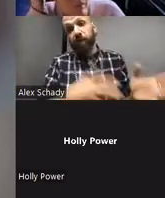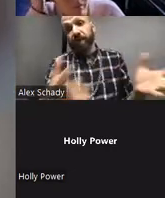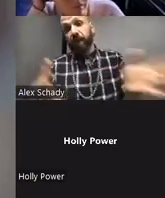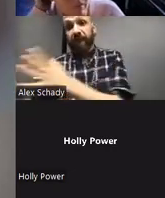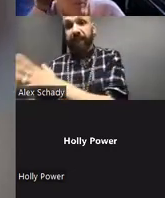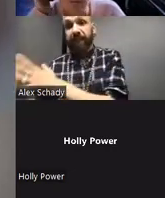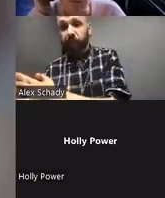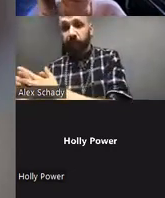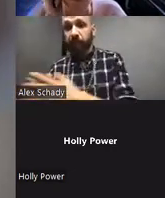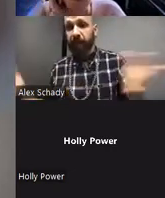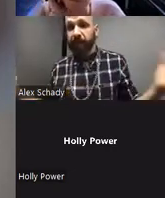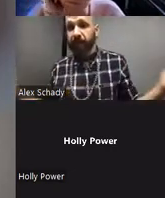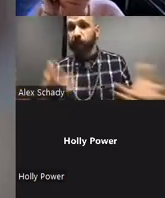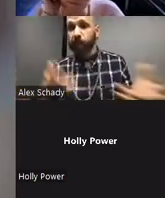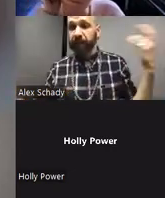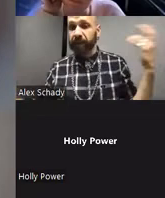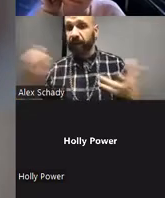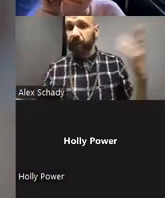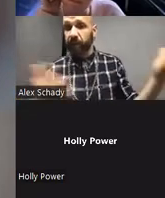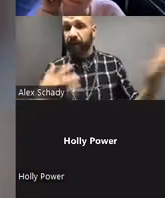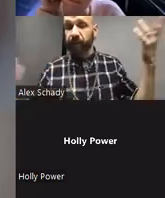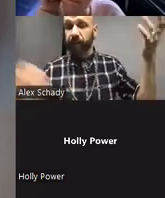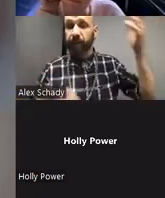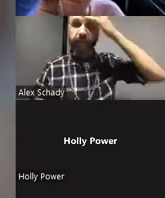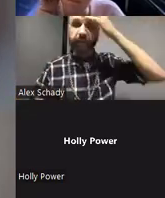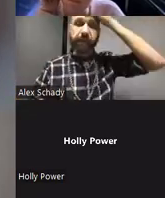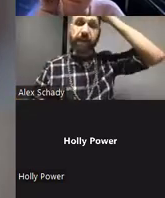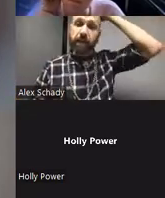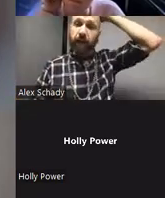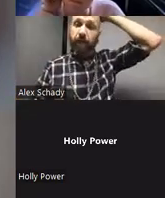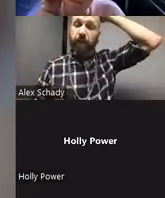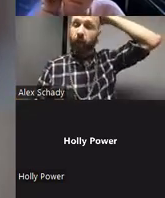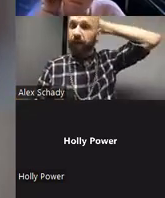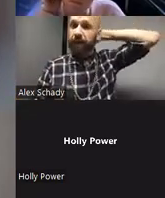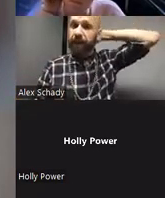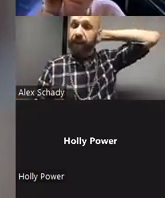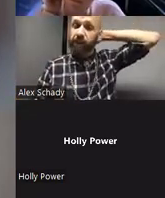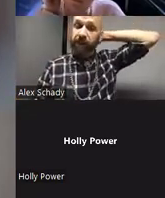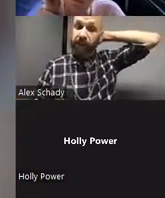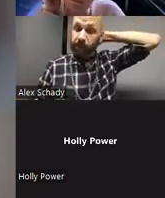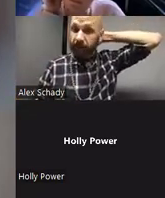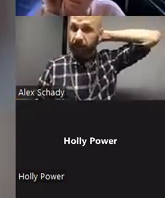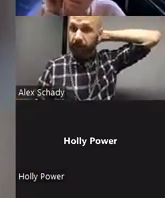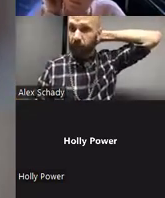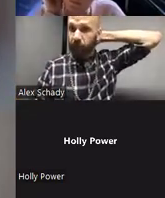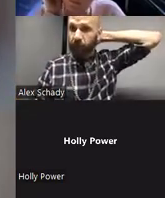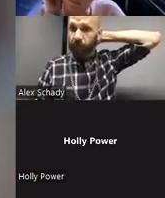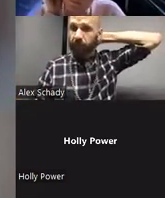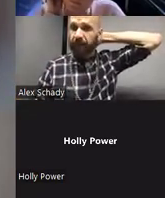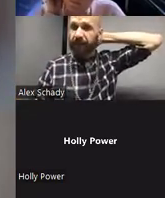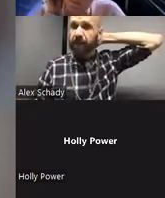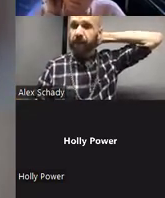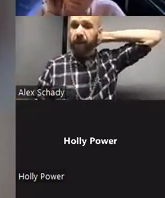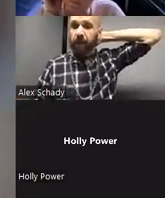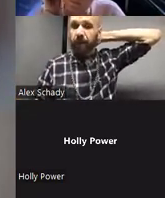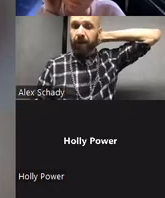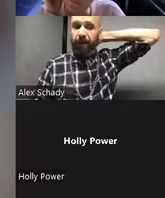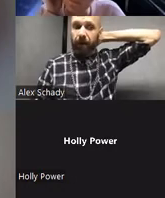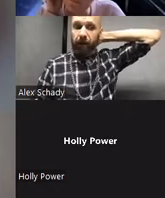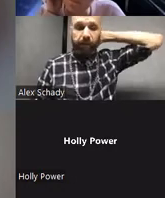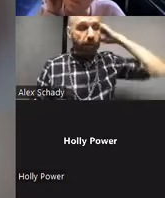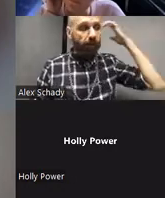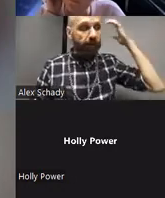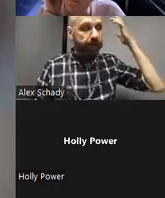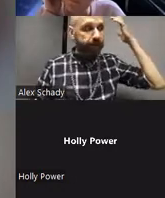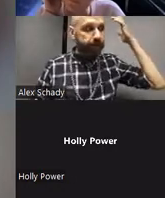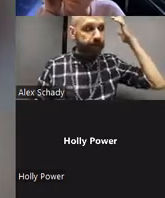a group of slightly less young people. And that's always quite nice to have a sort of mix of ages. In terms of the experience of art that people had had,